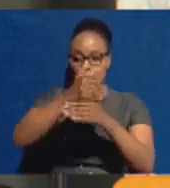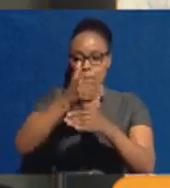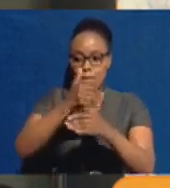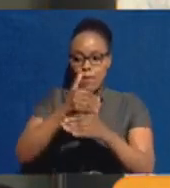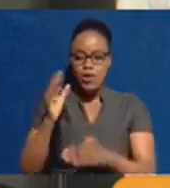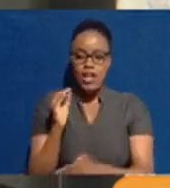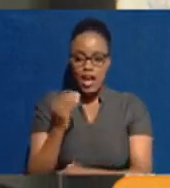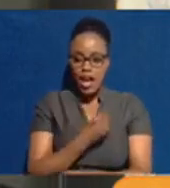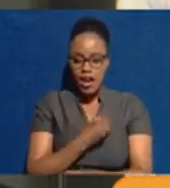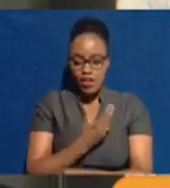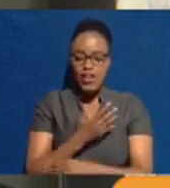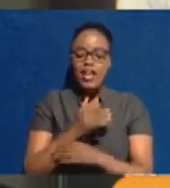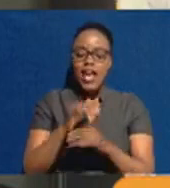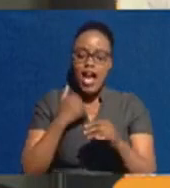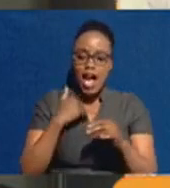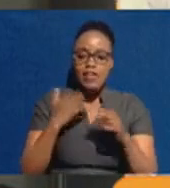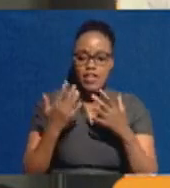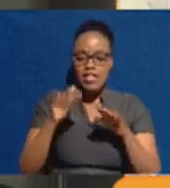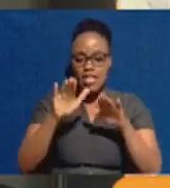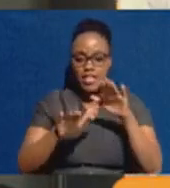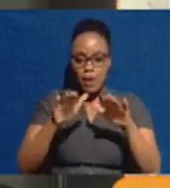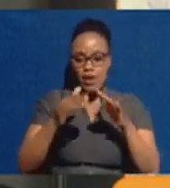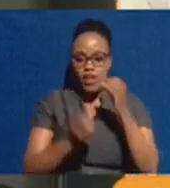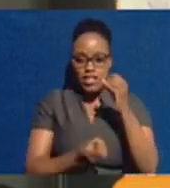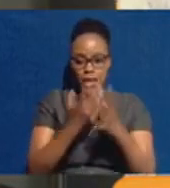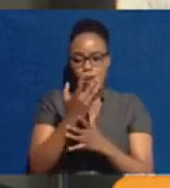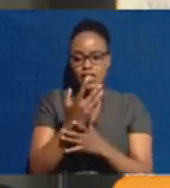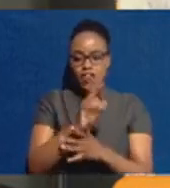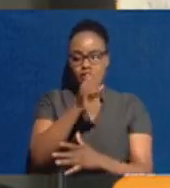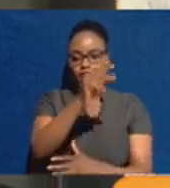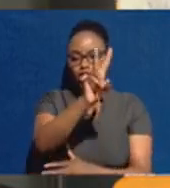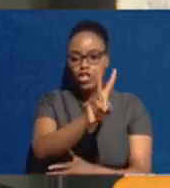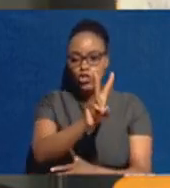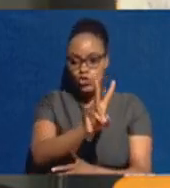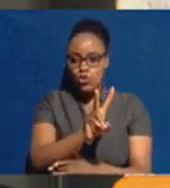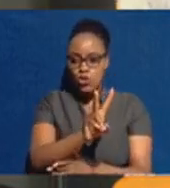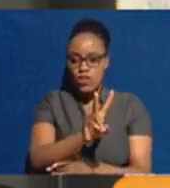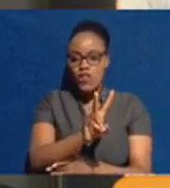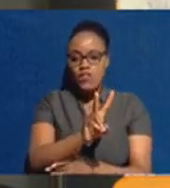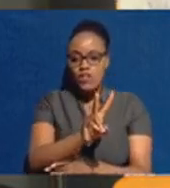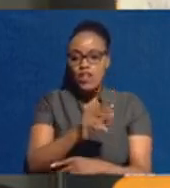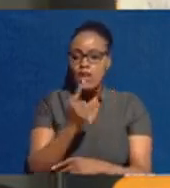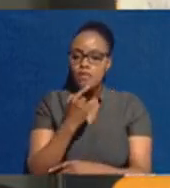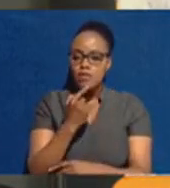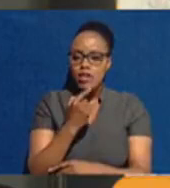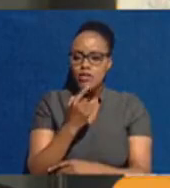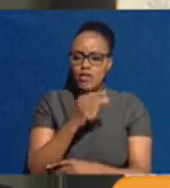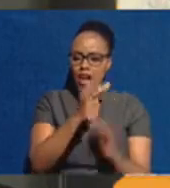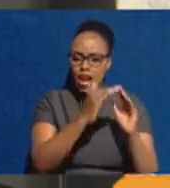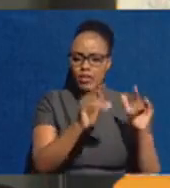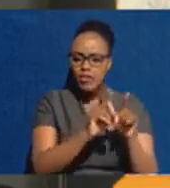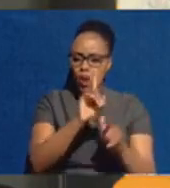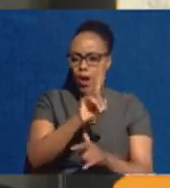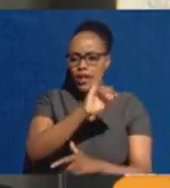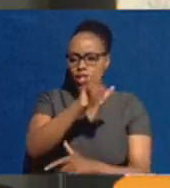is actually taking the first step by establishing the first two boarded custom warehouses, one in Johannesburg and one